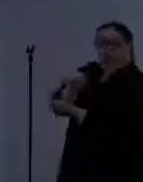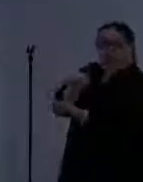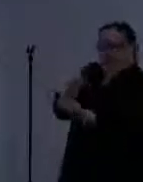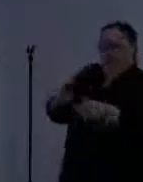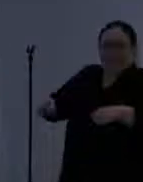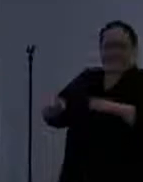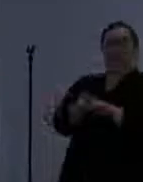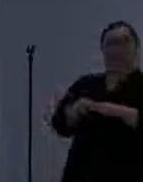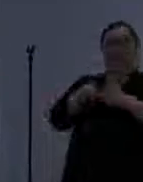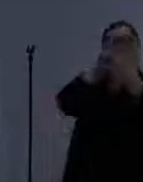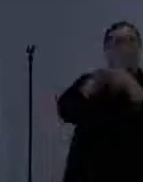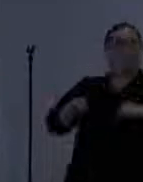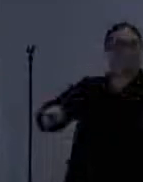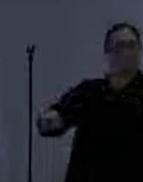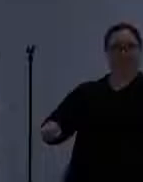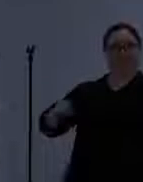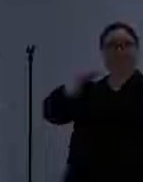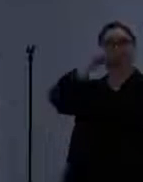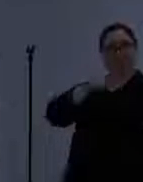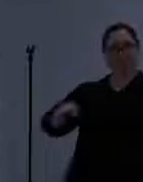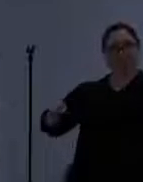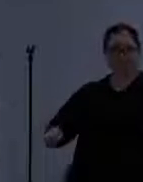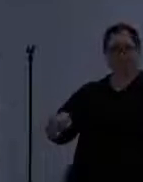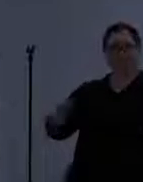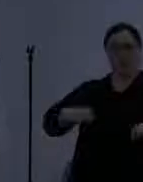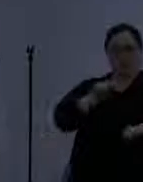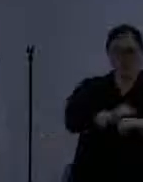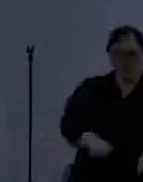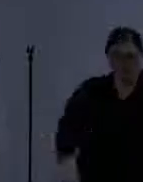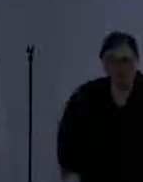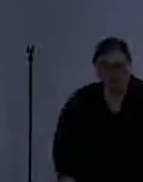We'll just get the microphone to you.